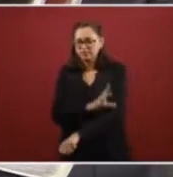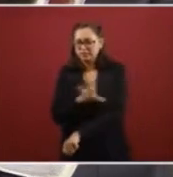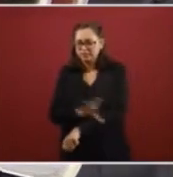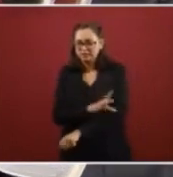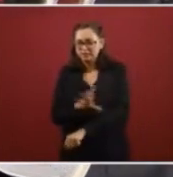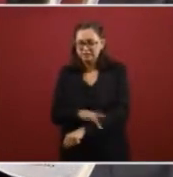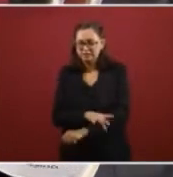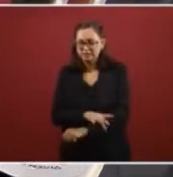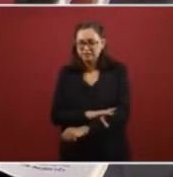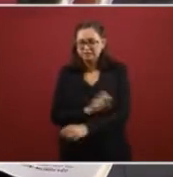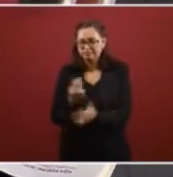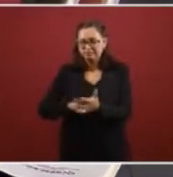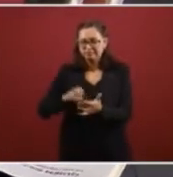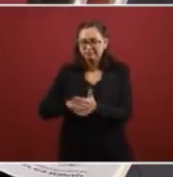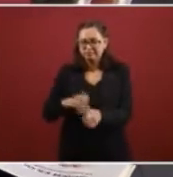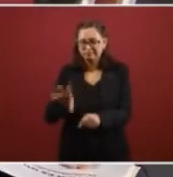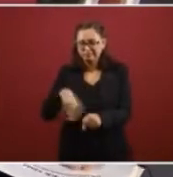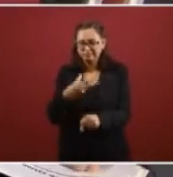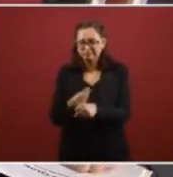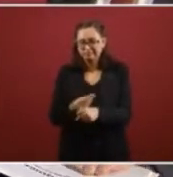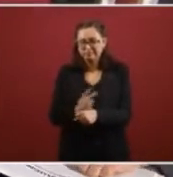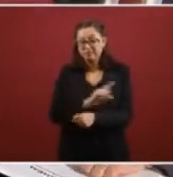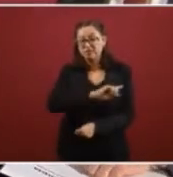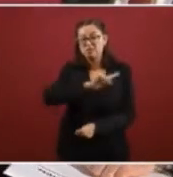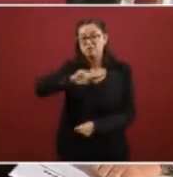and their energy reforms